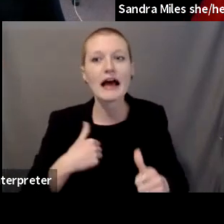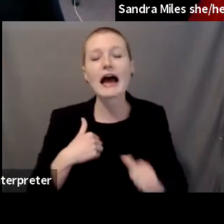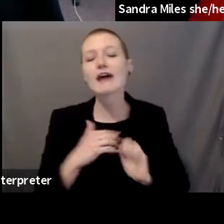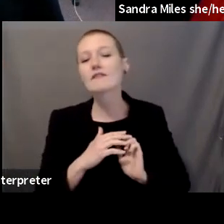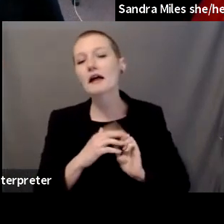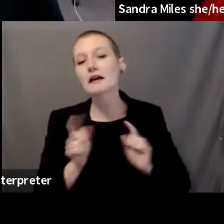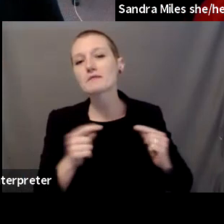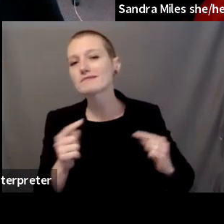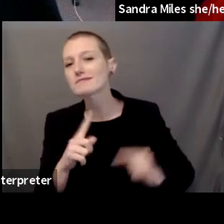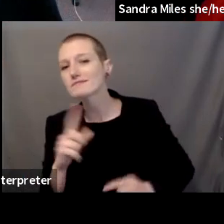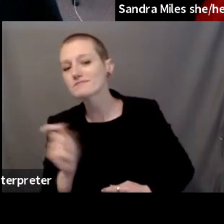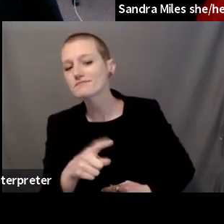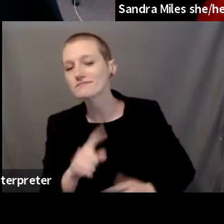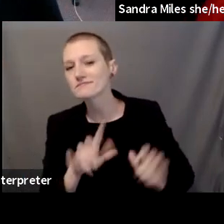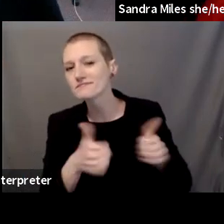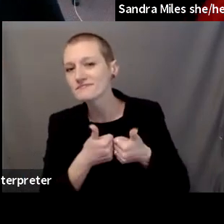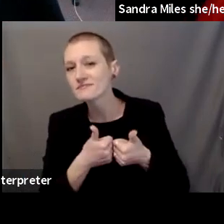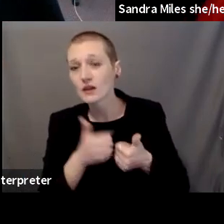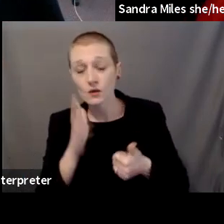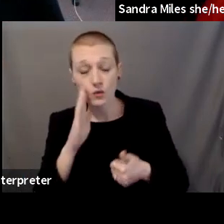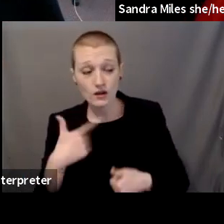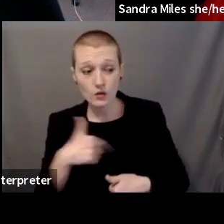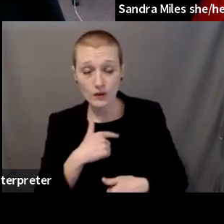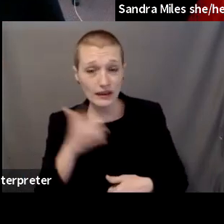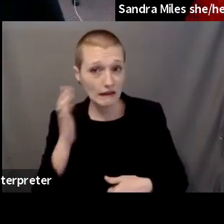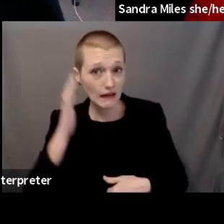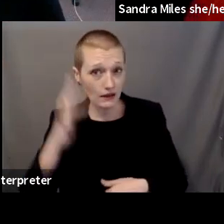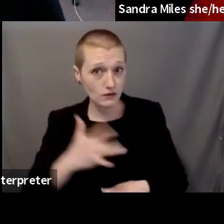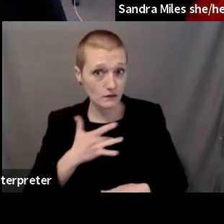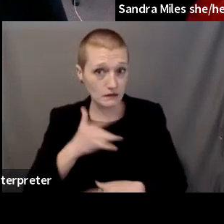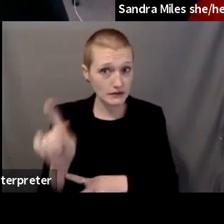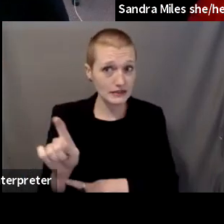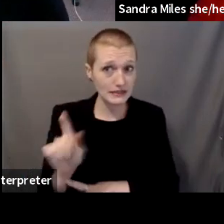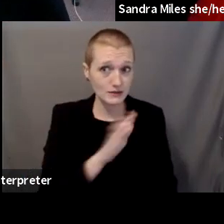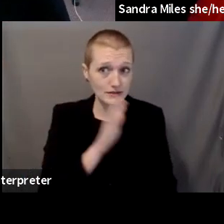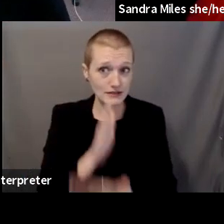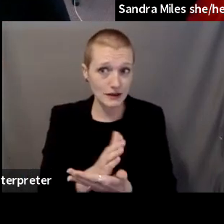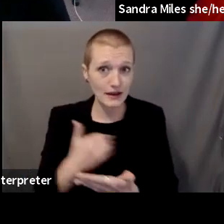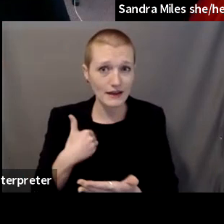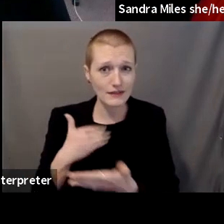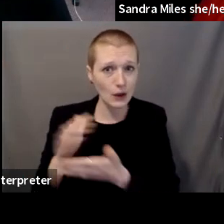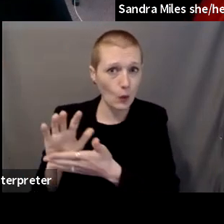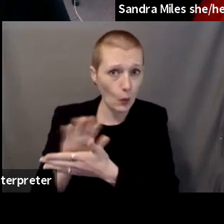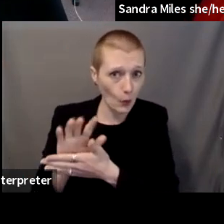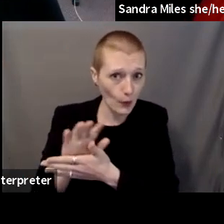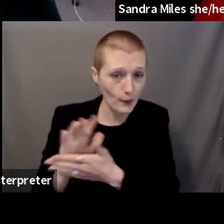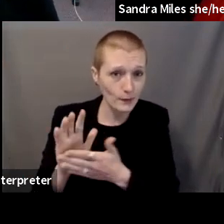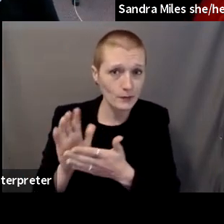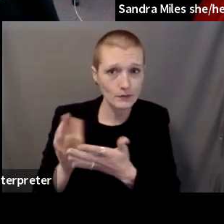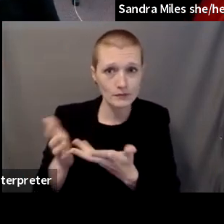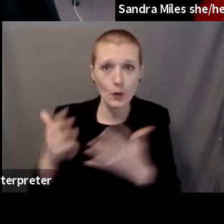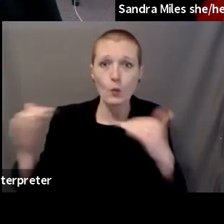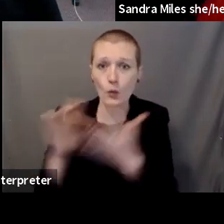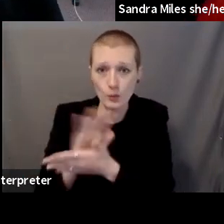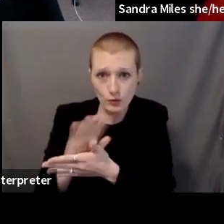that. Will we ever feel the need to stop having war movies? You know, because